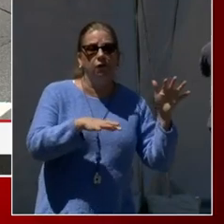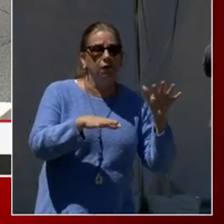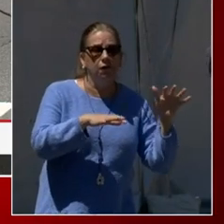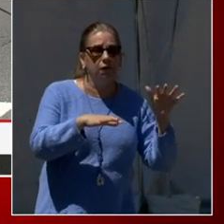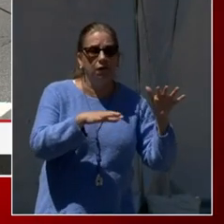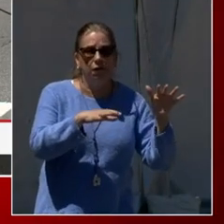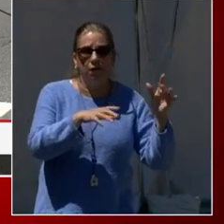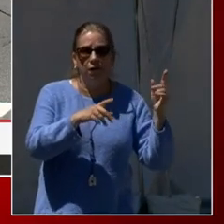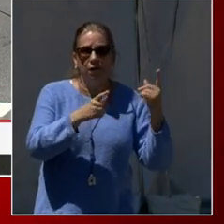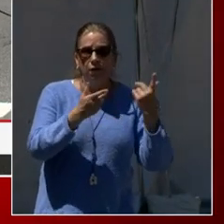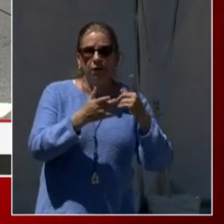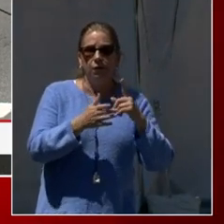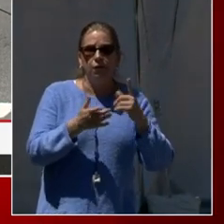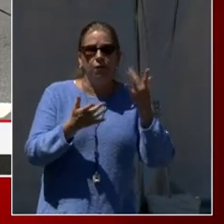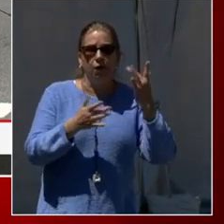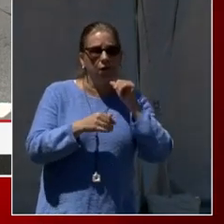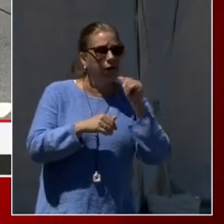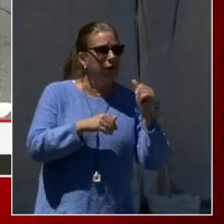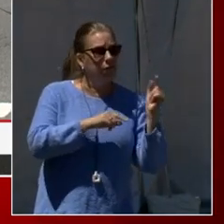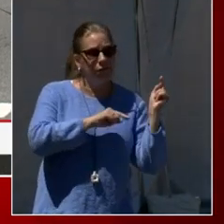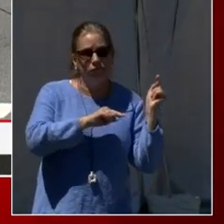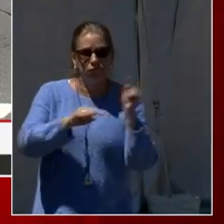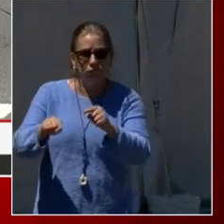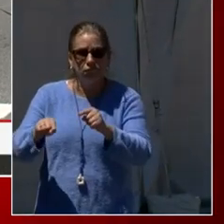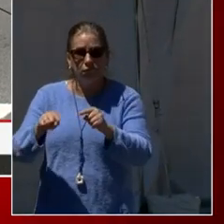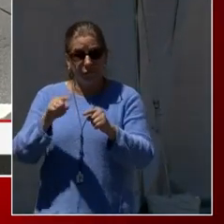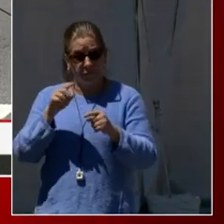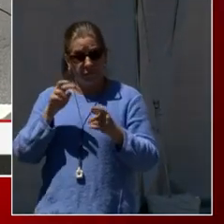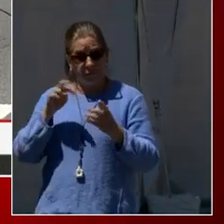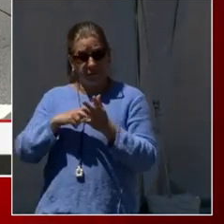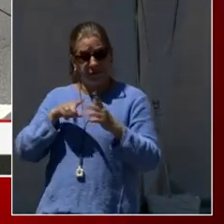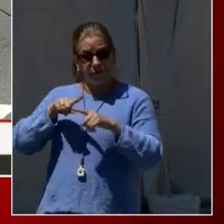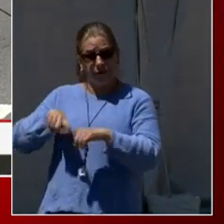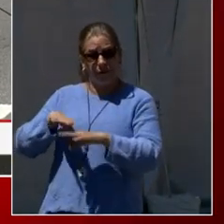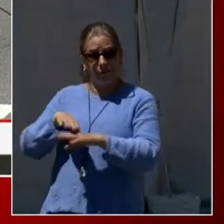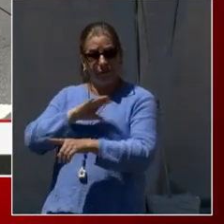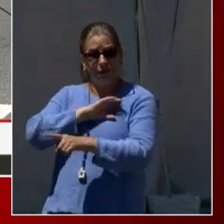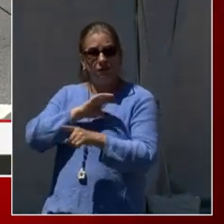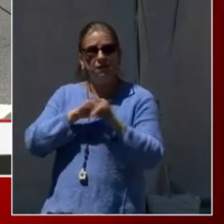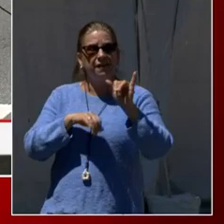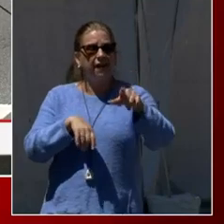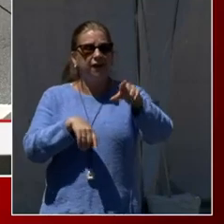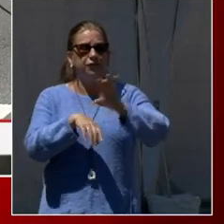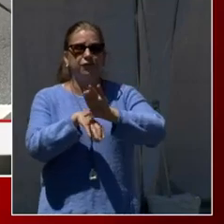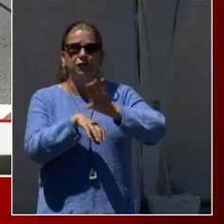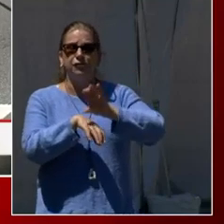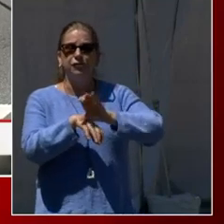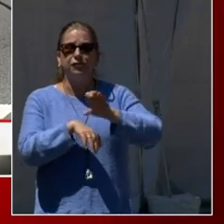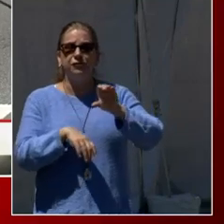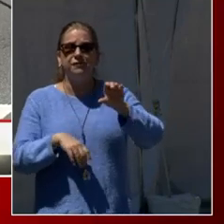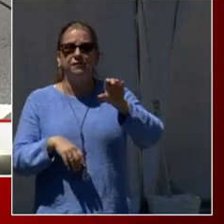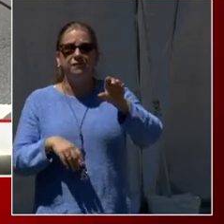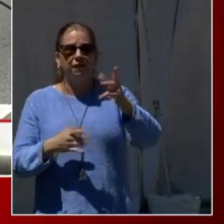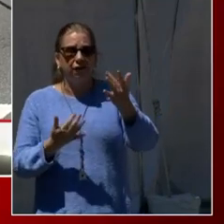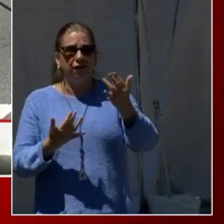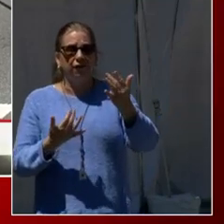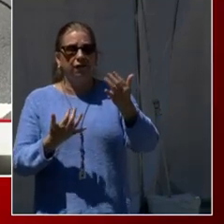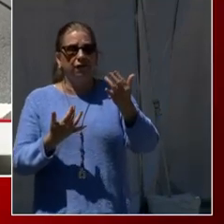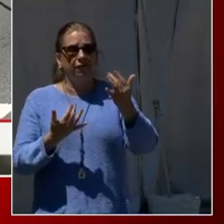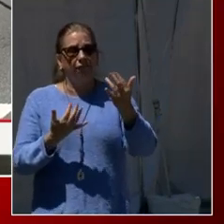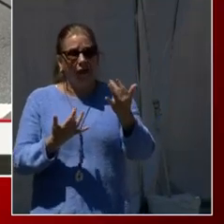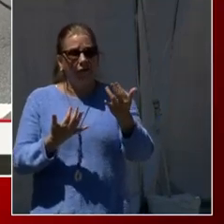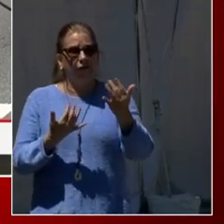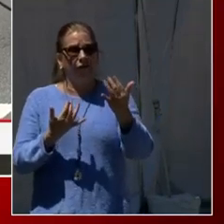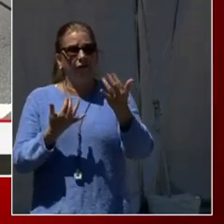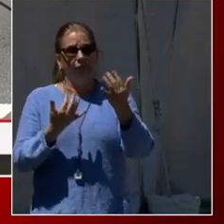was a reported fire at St. John's, and there may have been a delay in getting fire equipment there. Can somebody address that? Yes, and I will ask the